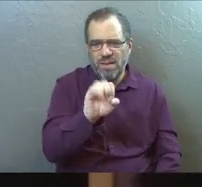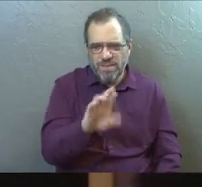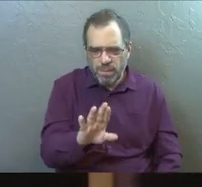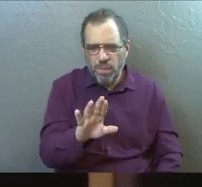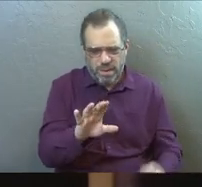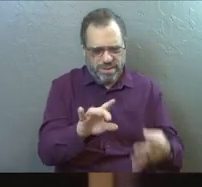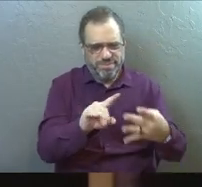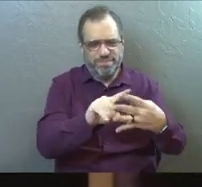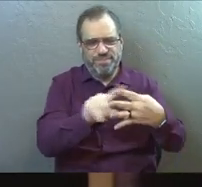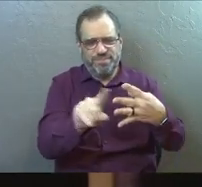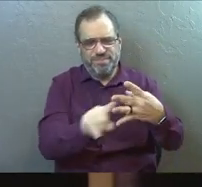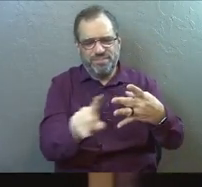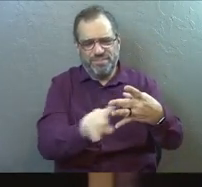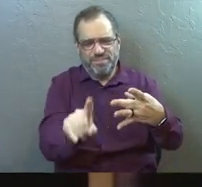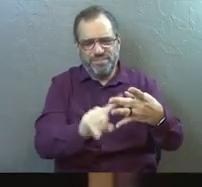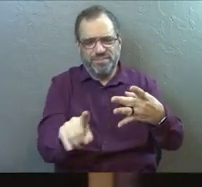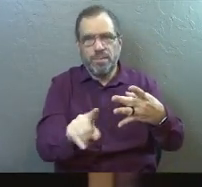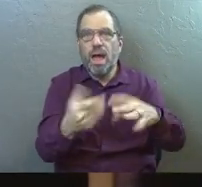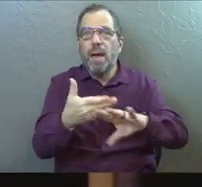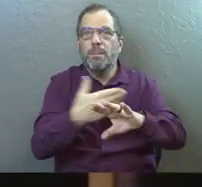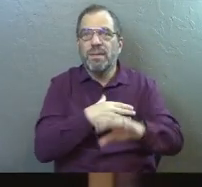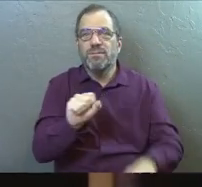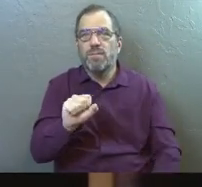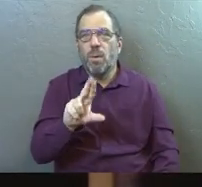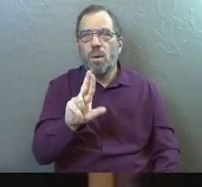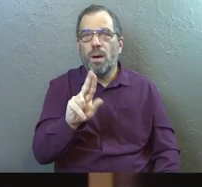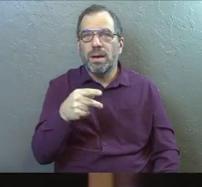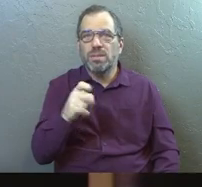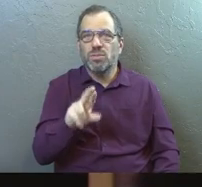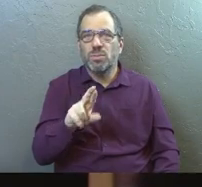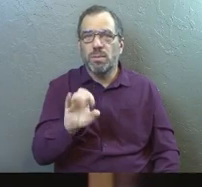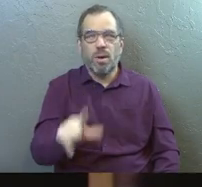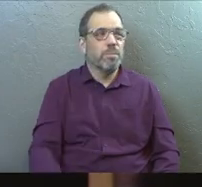February. It is the day before Super Bowl. You're welcome.